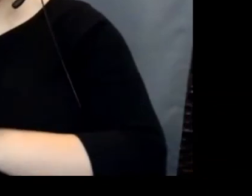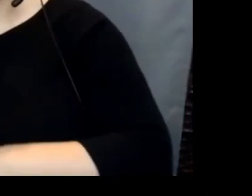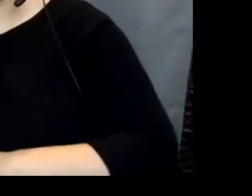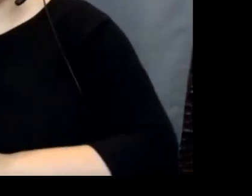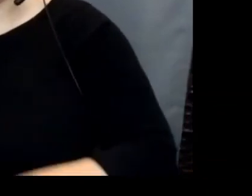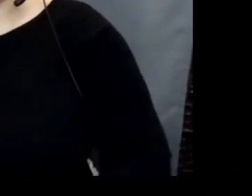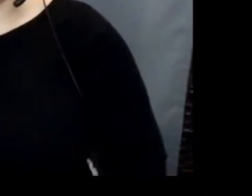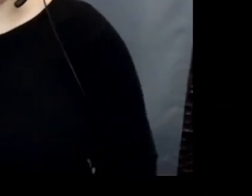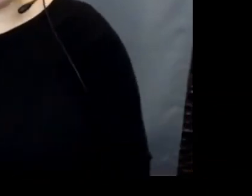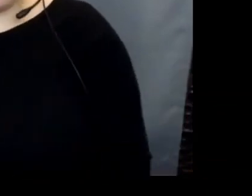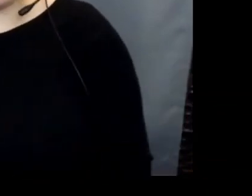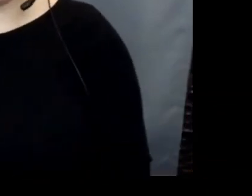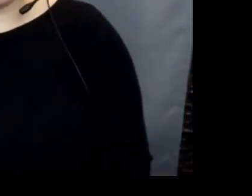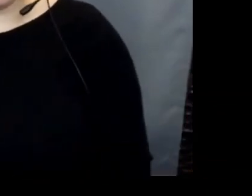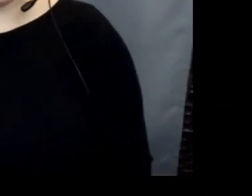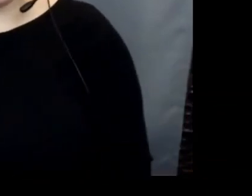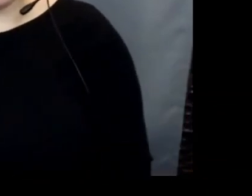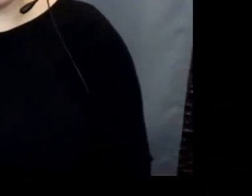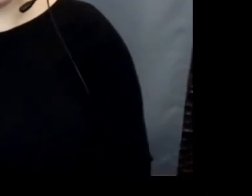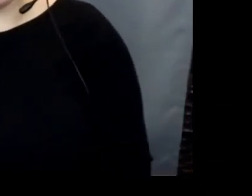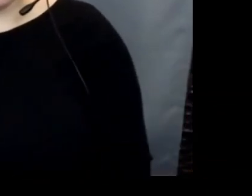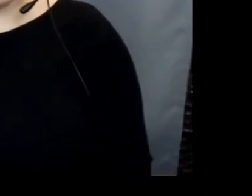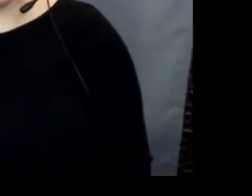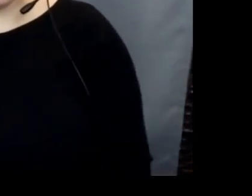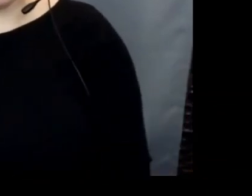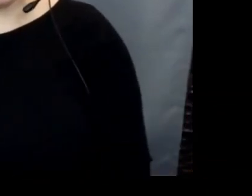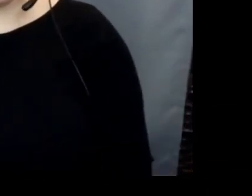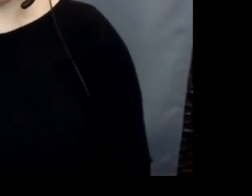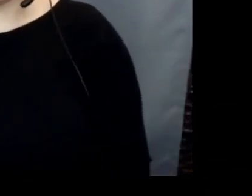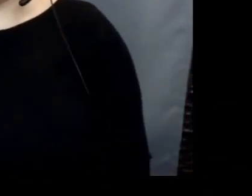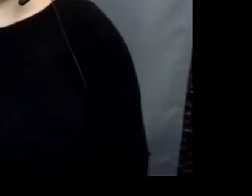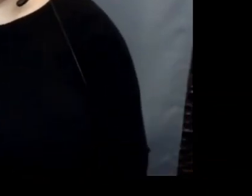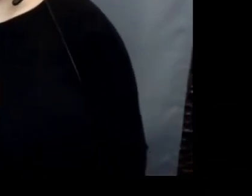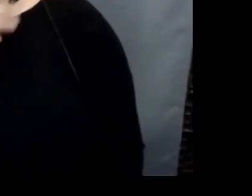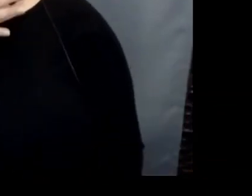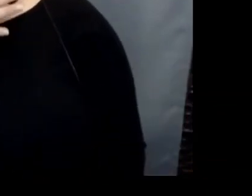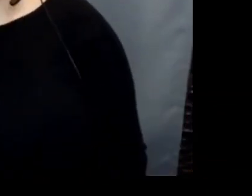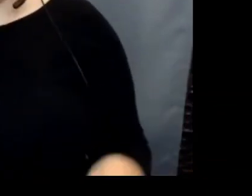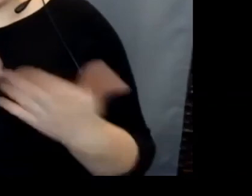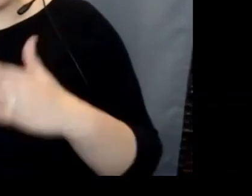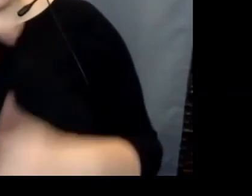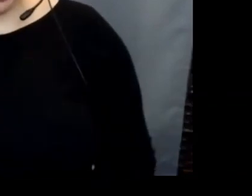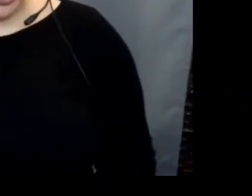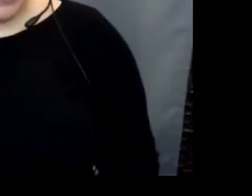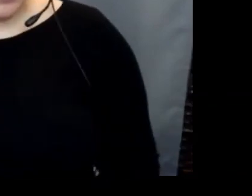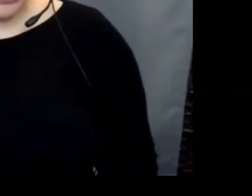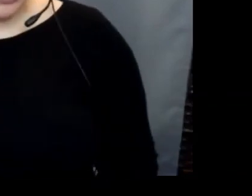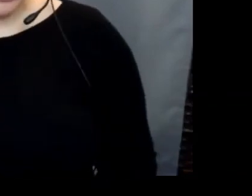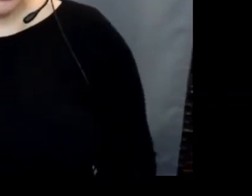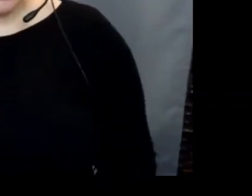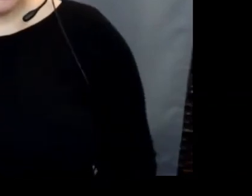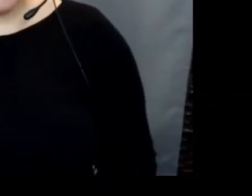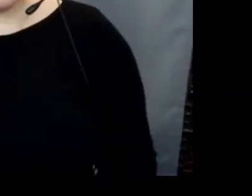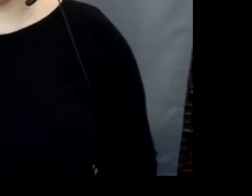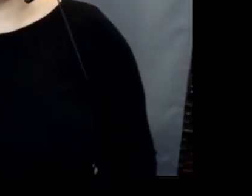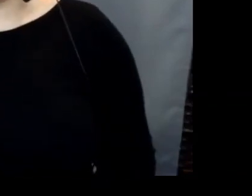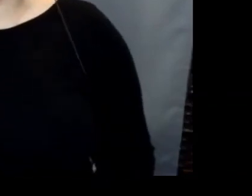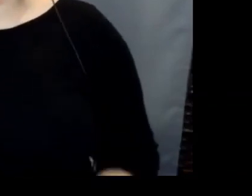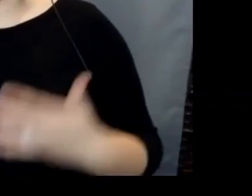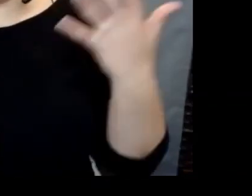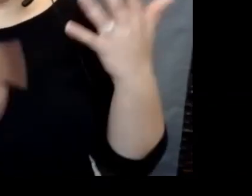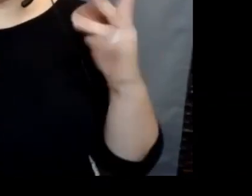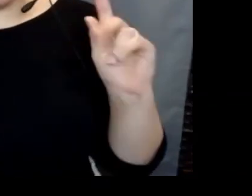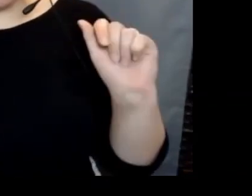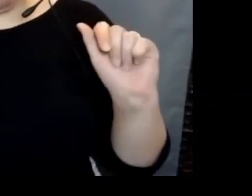payee. So that soon in West Virginia, those individuals will have the authority to do